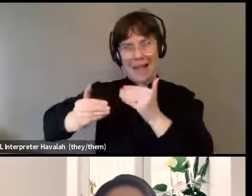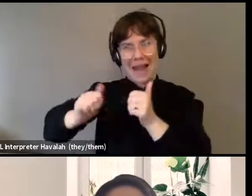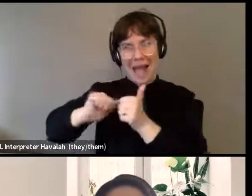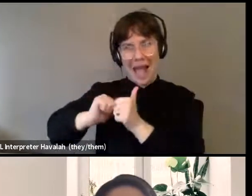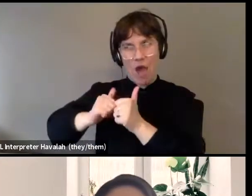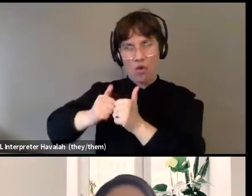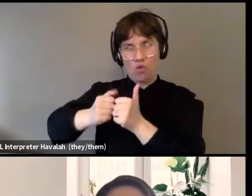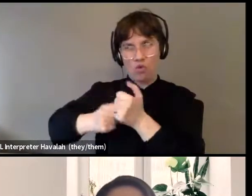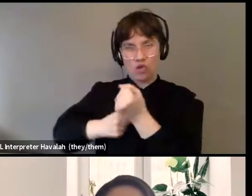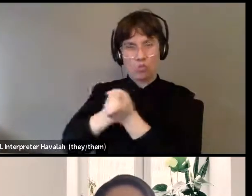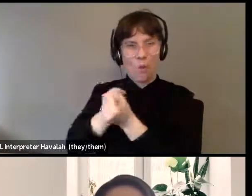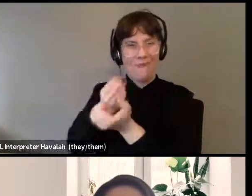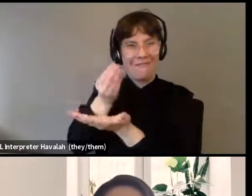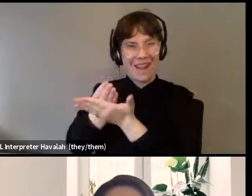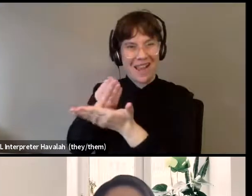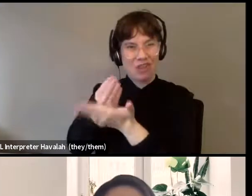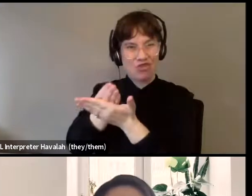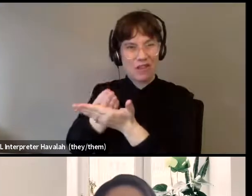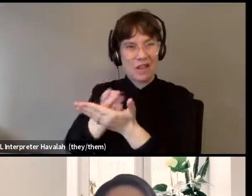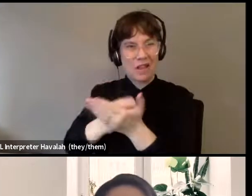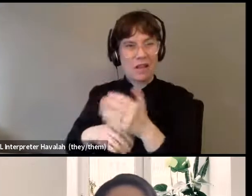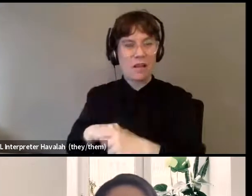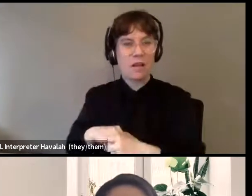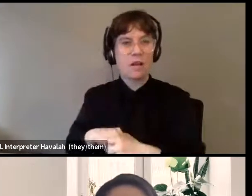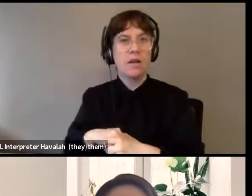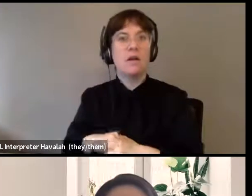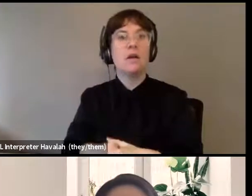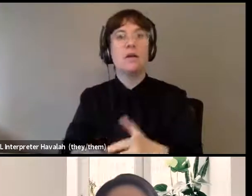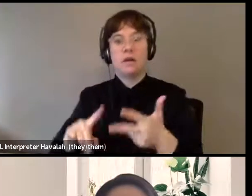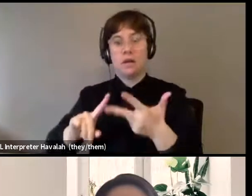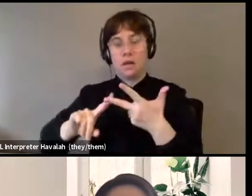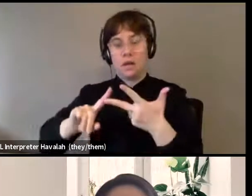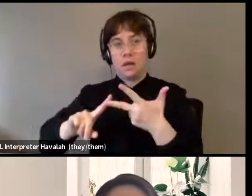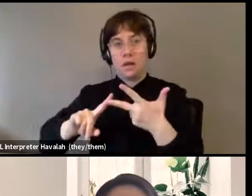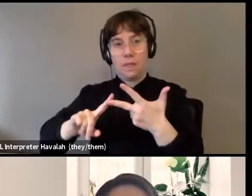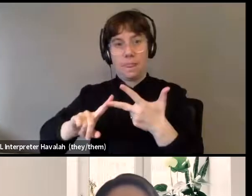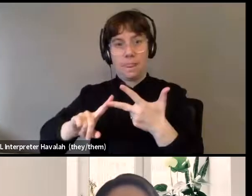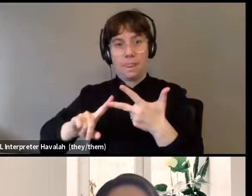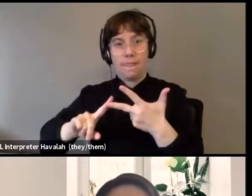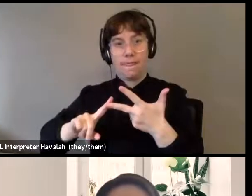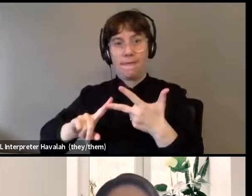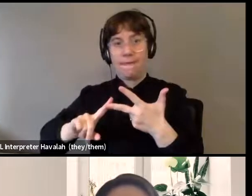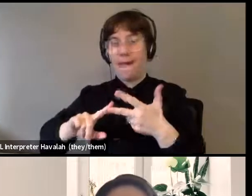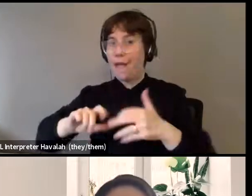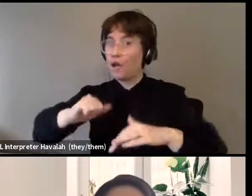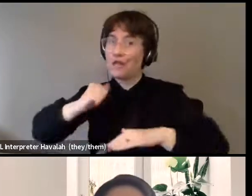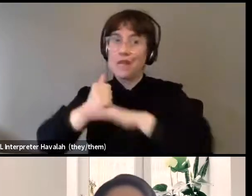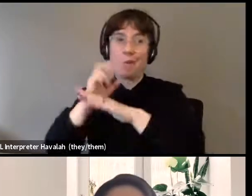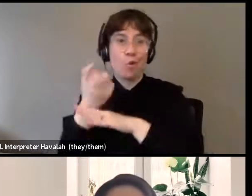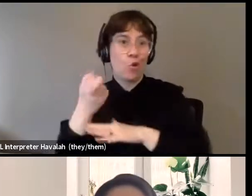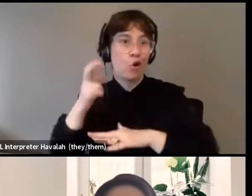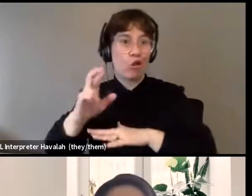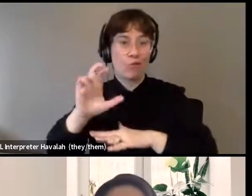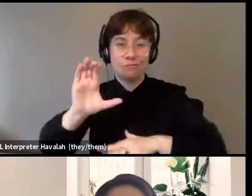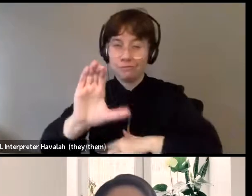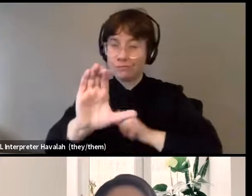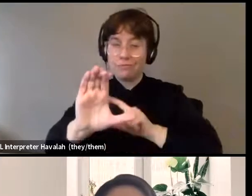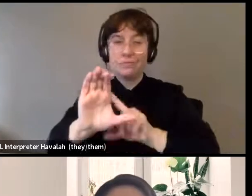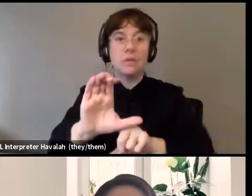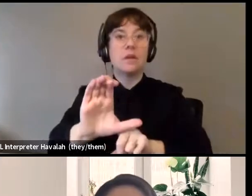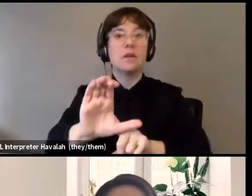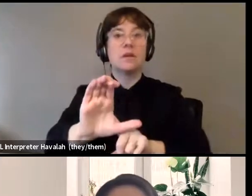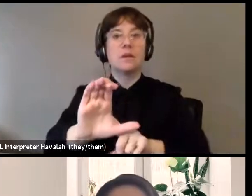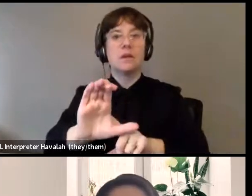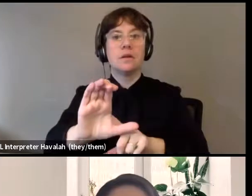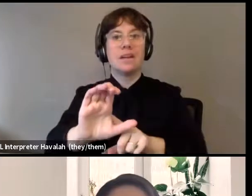it. And then also, once you get that refrigeration cooler for fresh fruits and vegetables in there, it's also